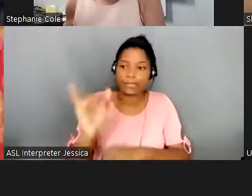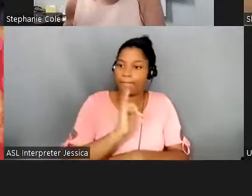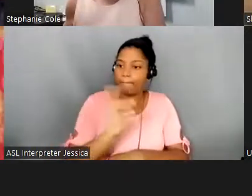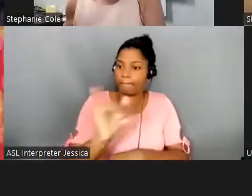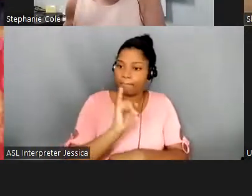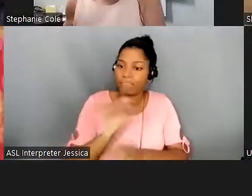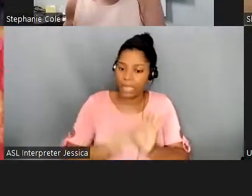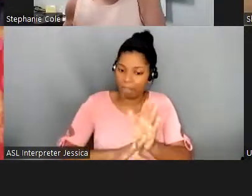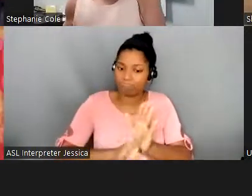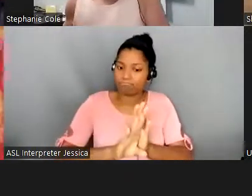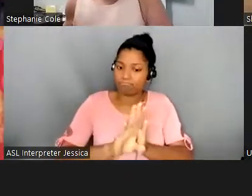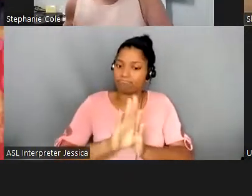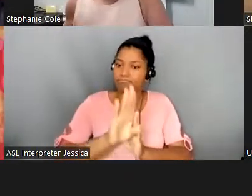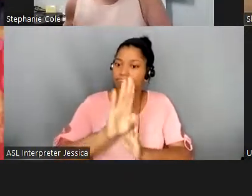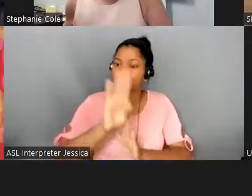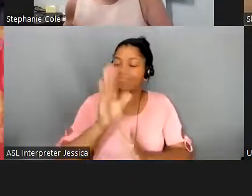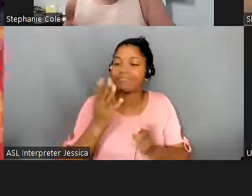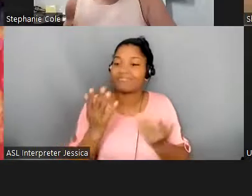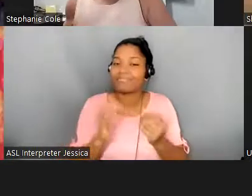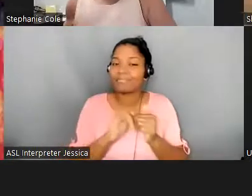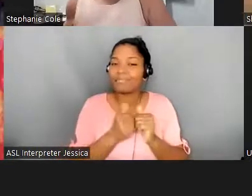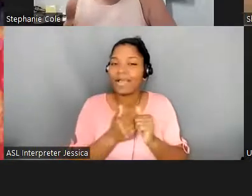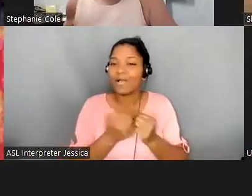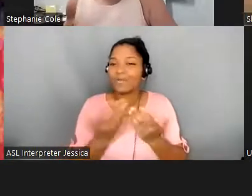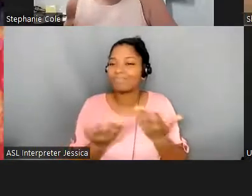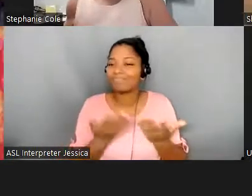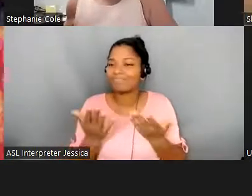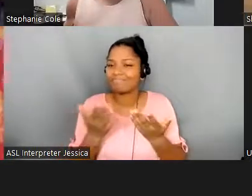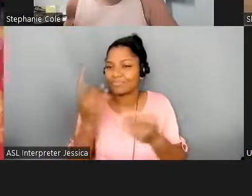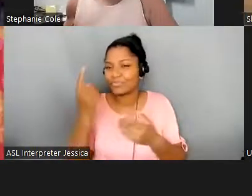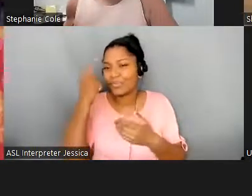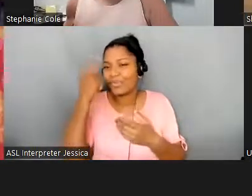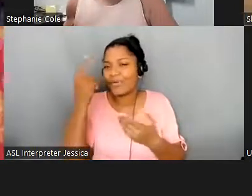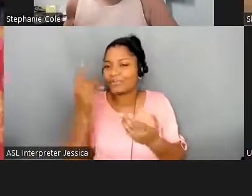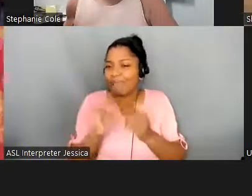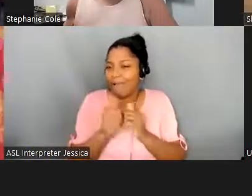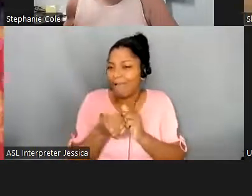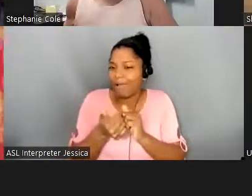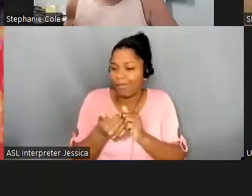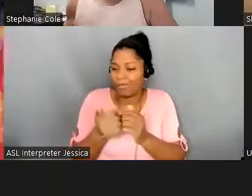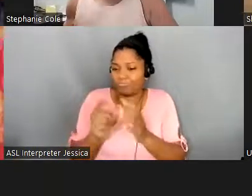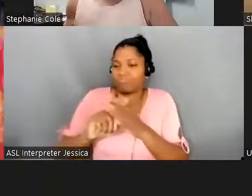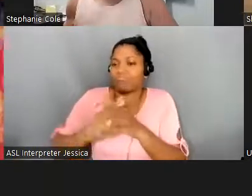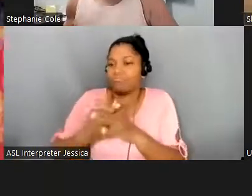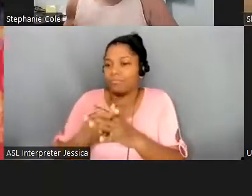and then their whole leg and then they want to jump in the water? Any thoughts on that, on how you start?